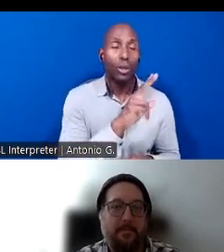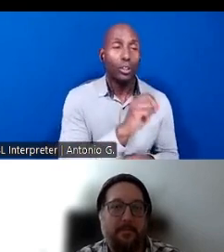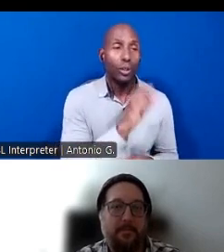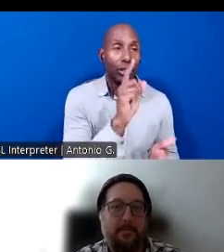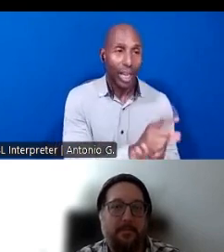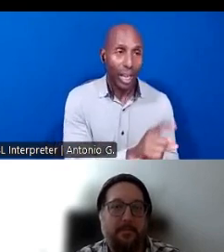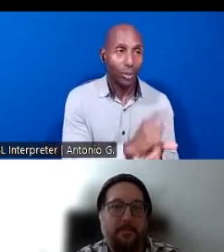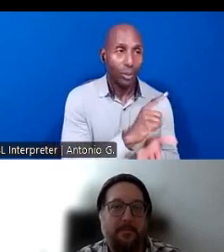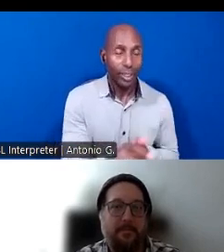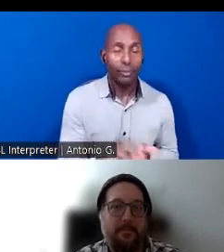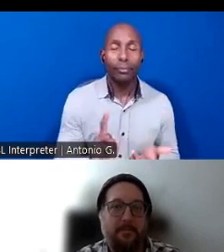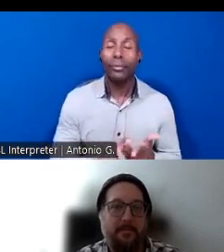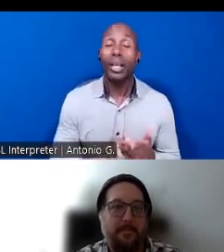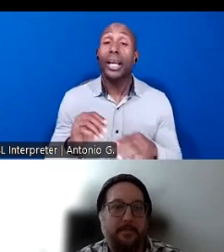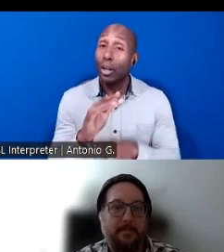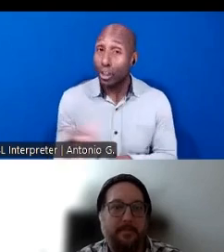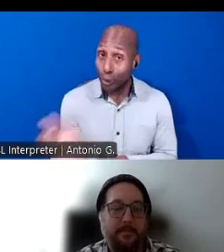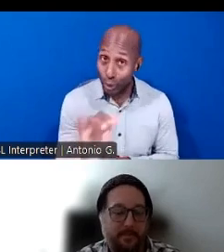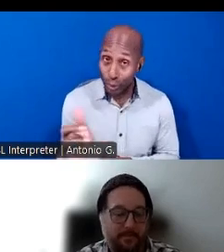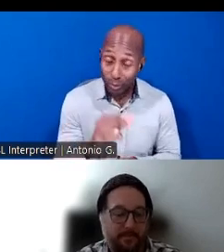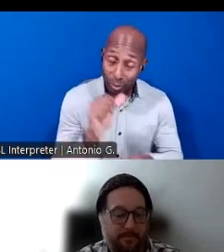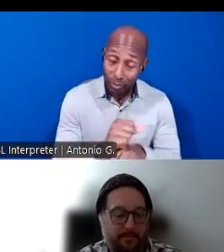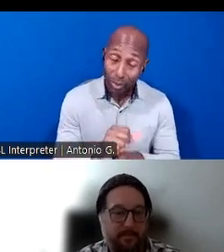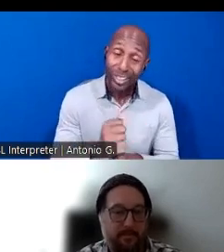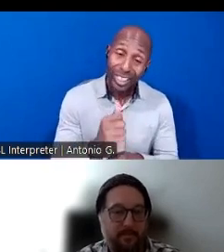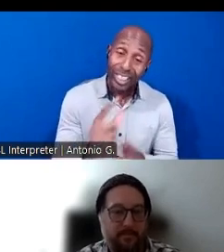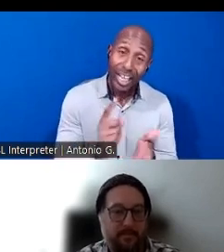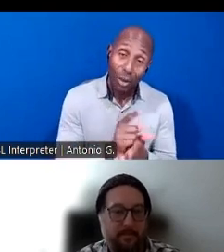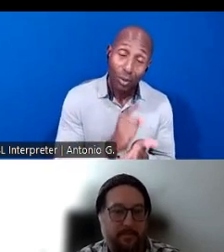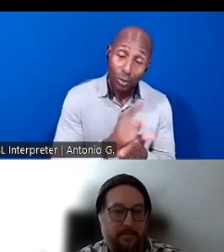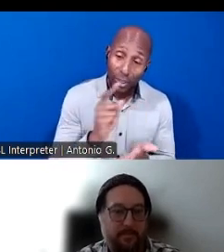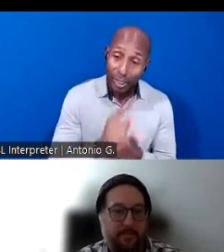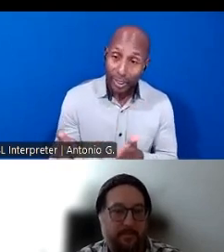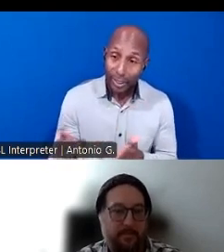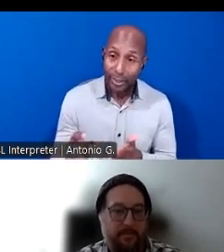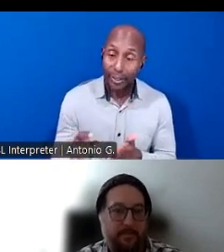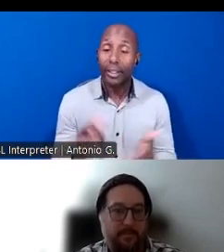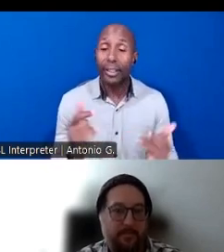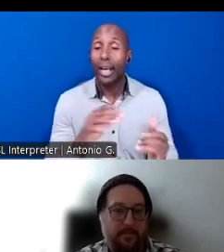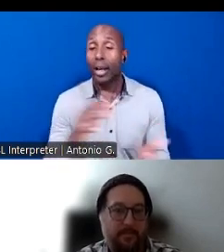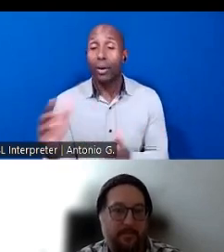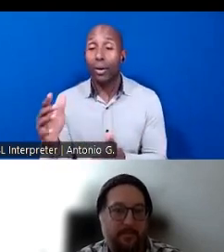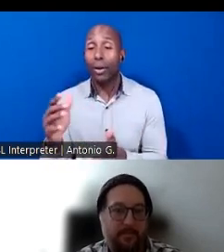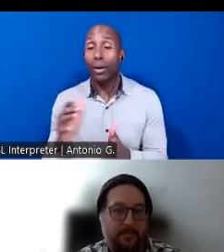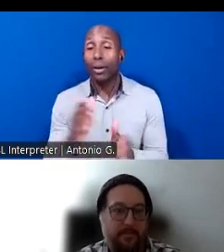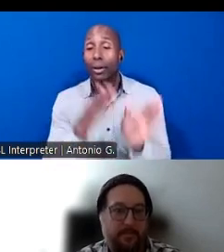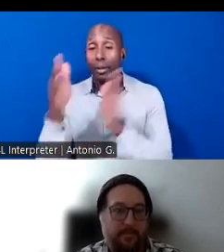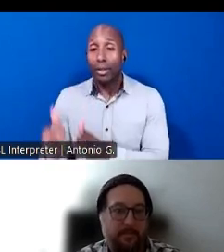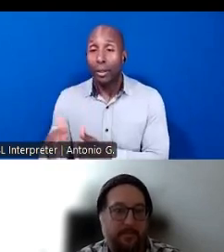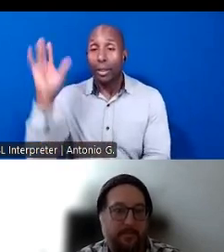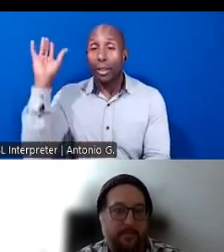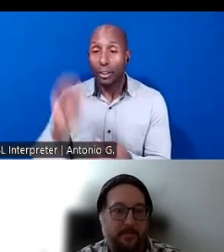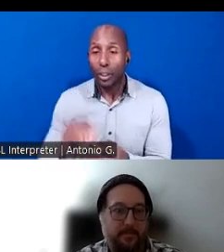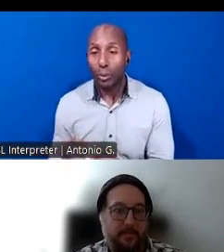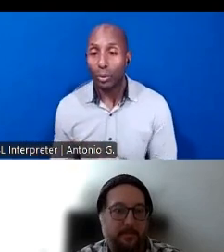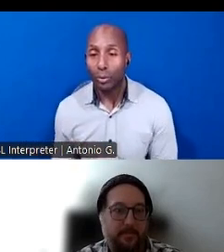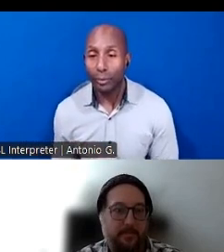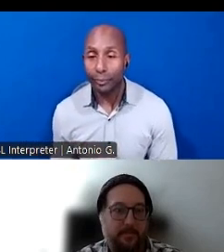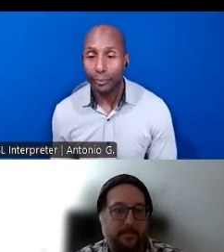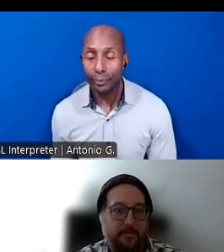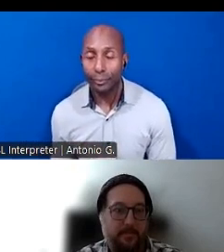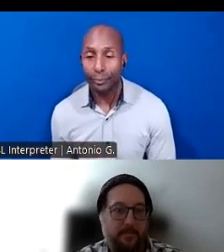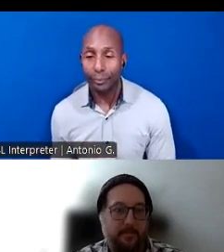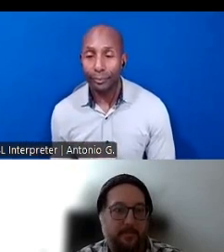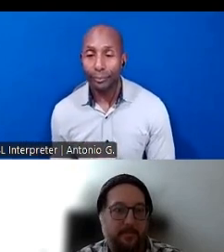per week. And now if we go over to our total and look down, we can see